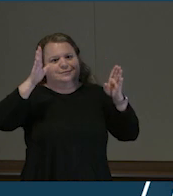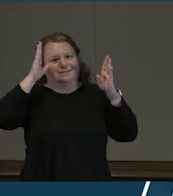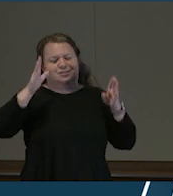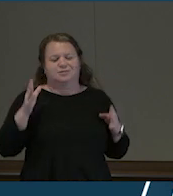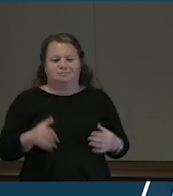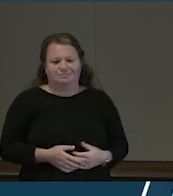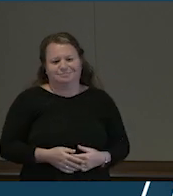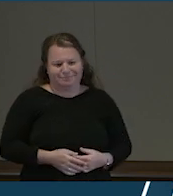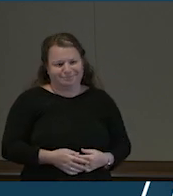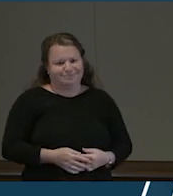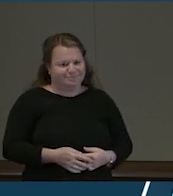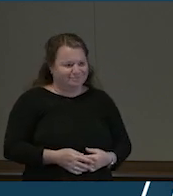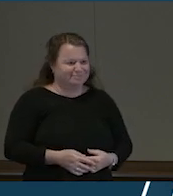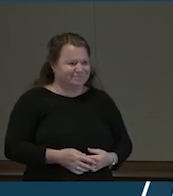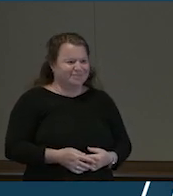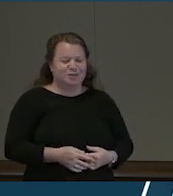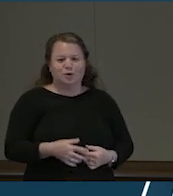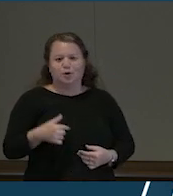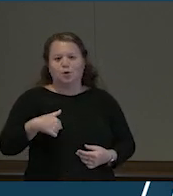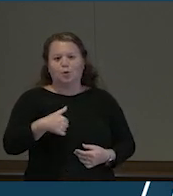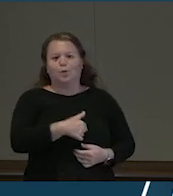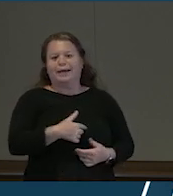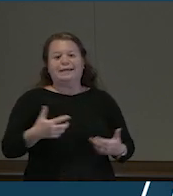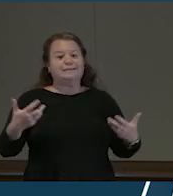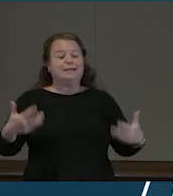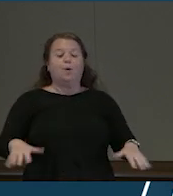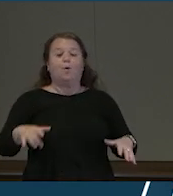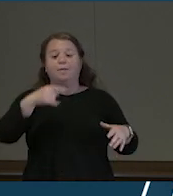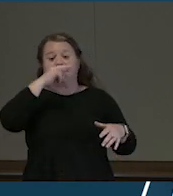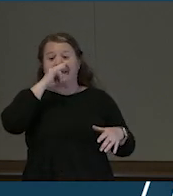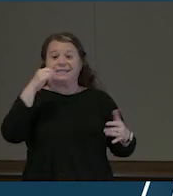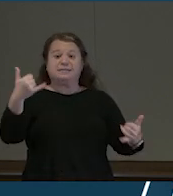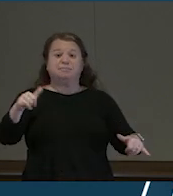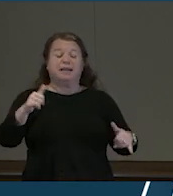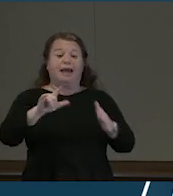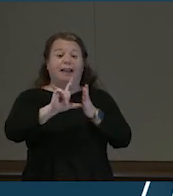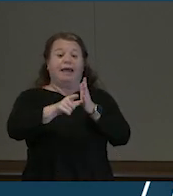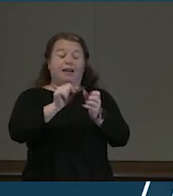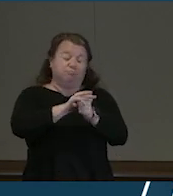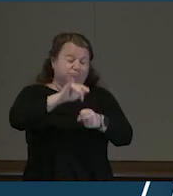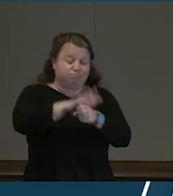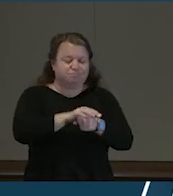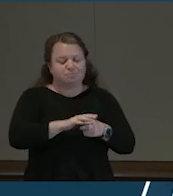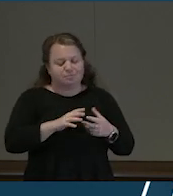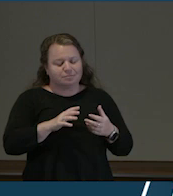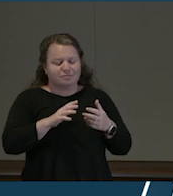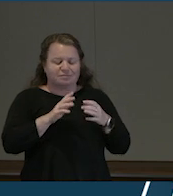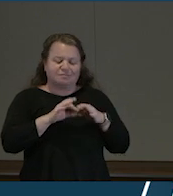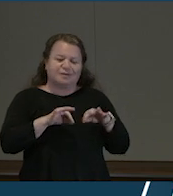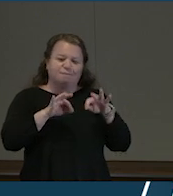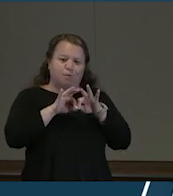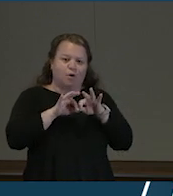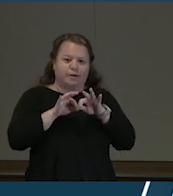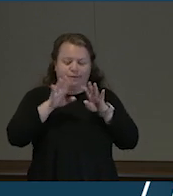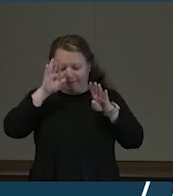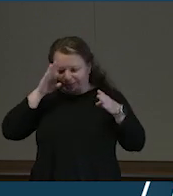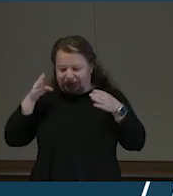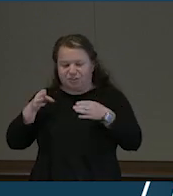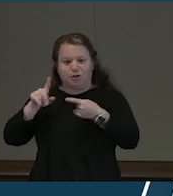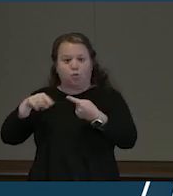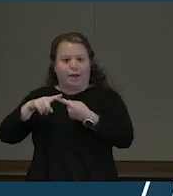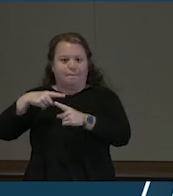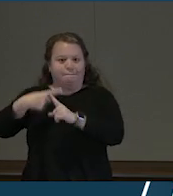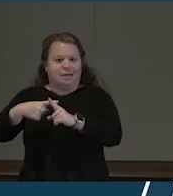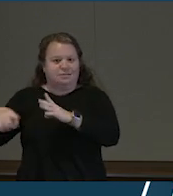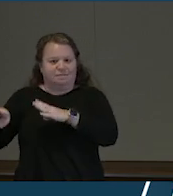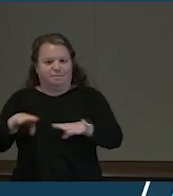we don't want the play to end in a tantrum, so the attention needs to match the positive behavior. Always engaging with them and